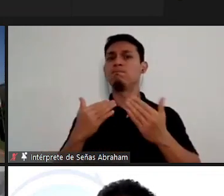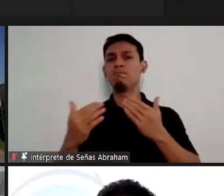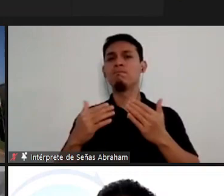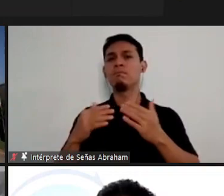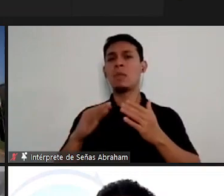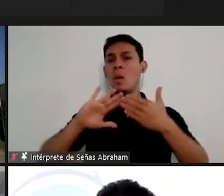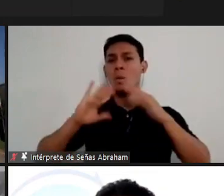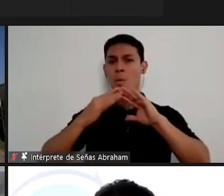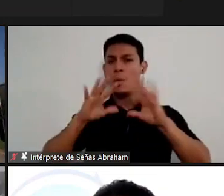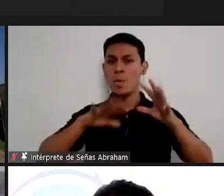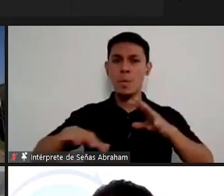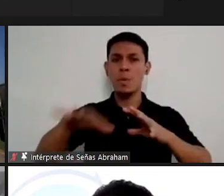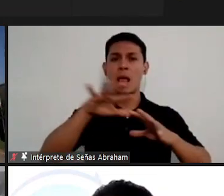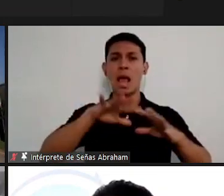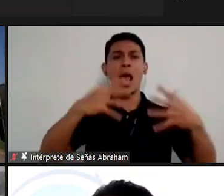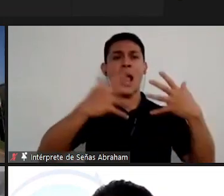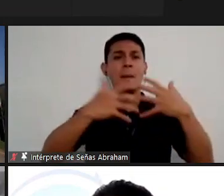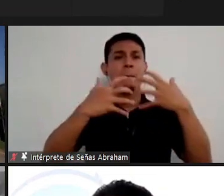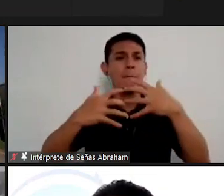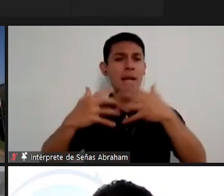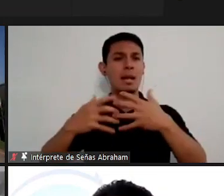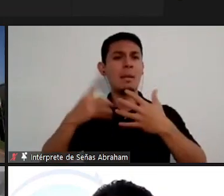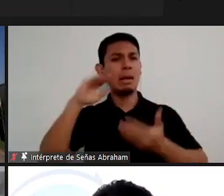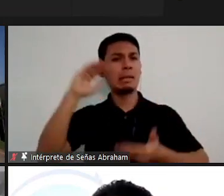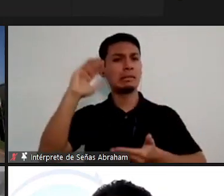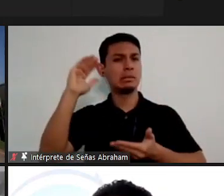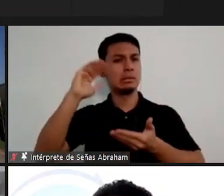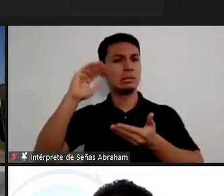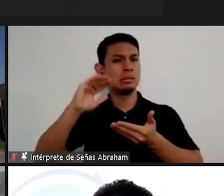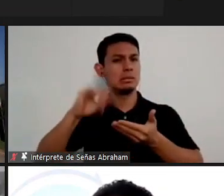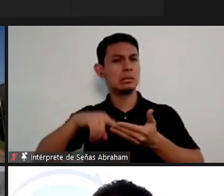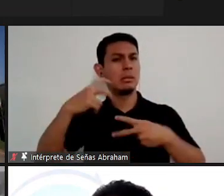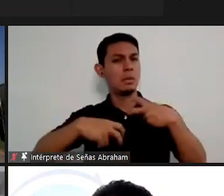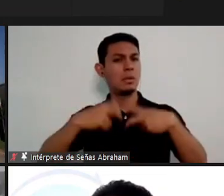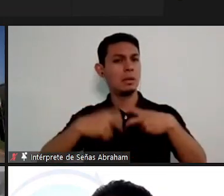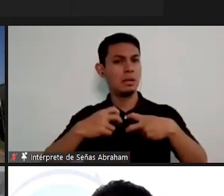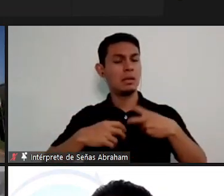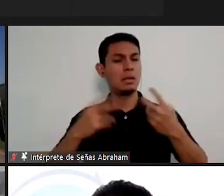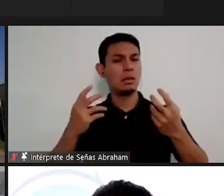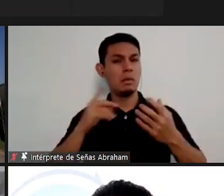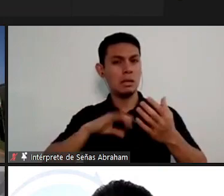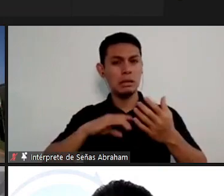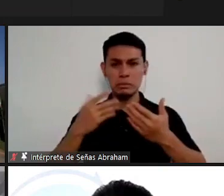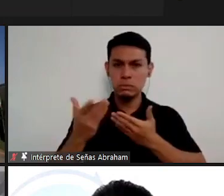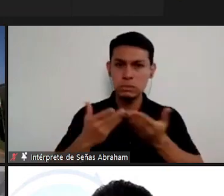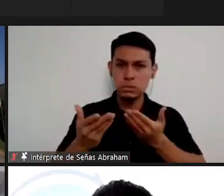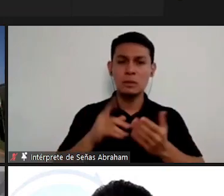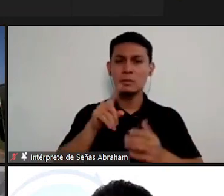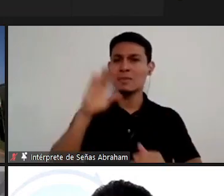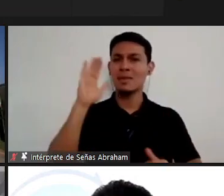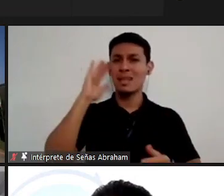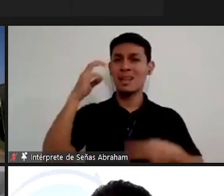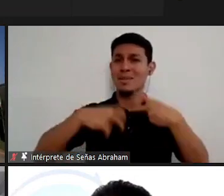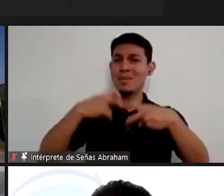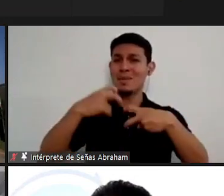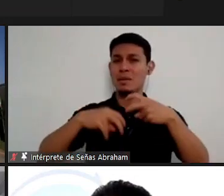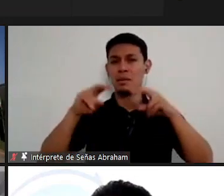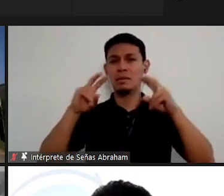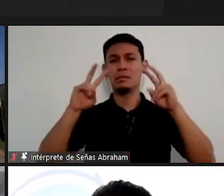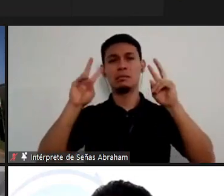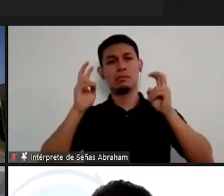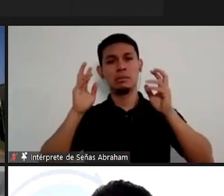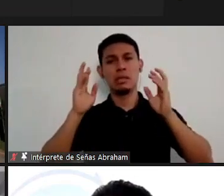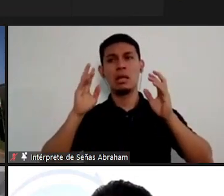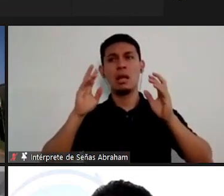dialogue with the communities and the businesses to reduce these conflicts and as you know conflicts